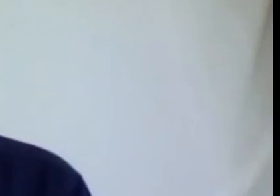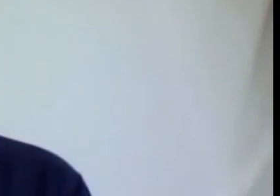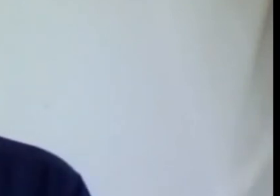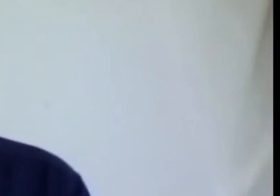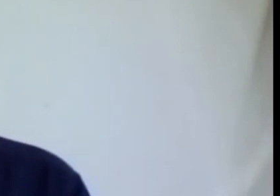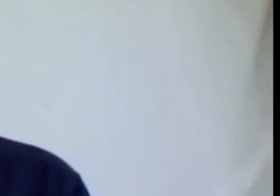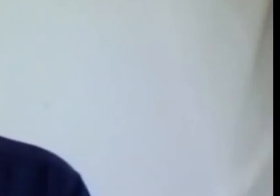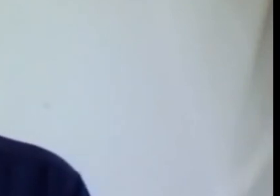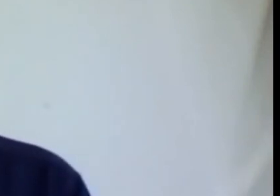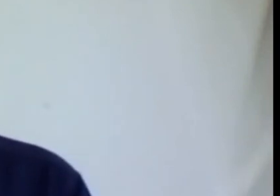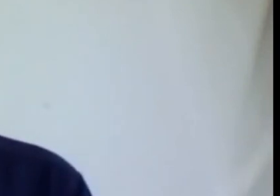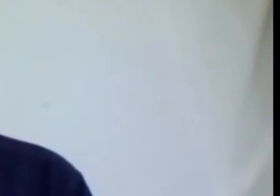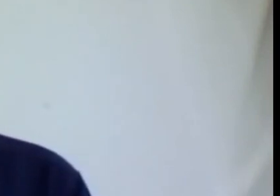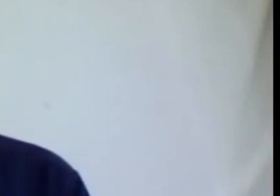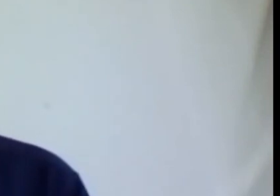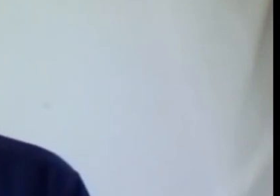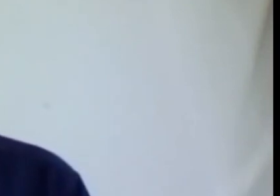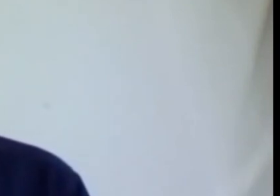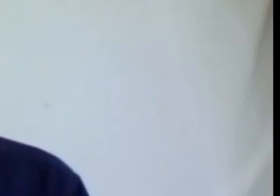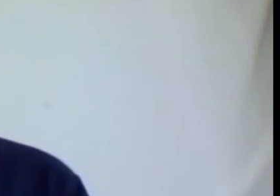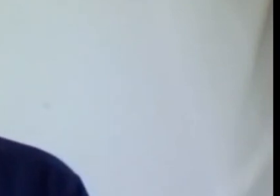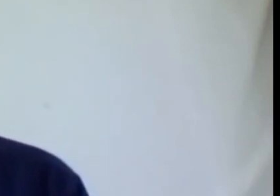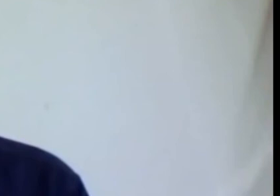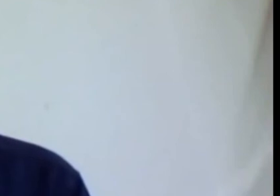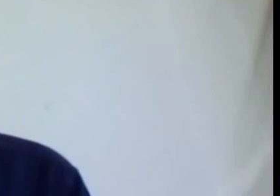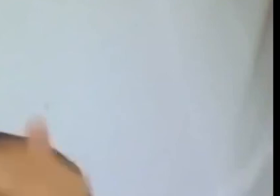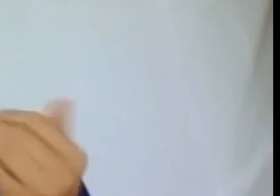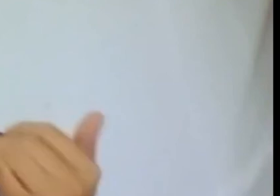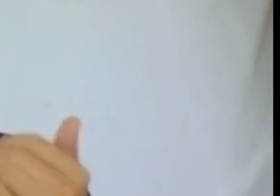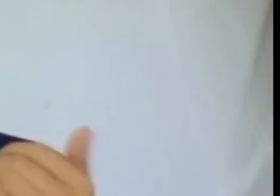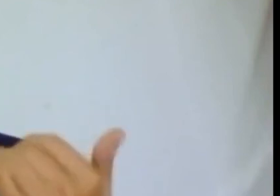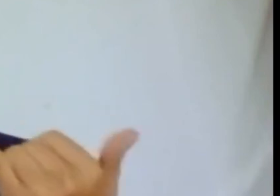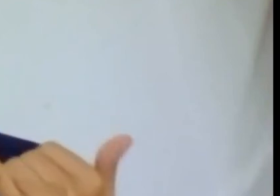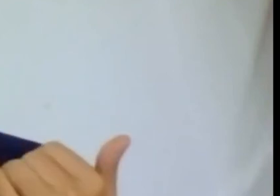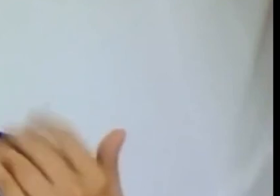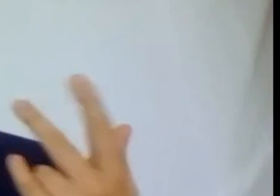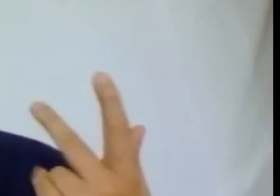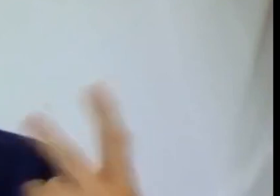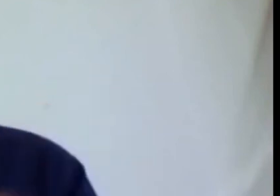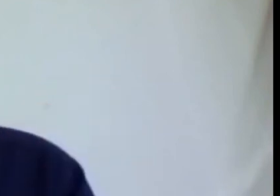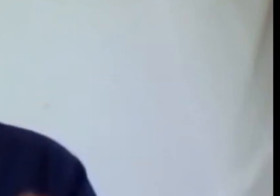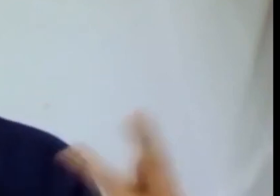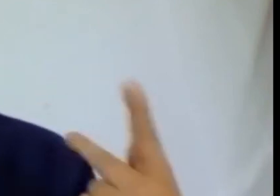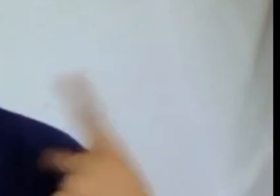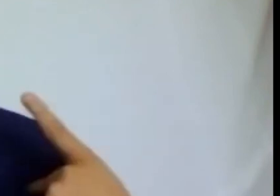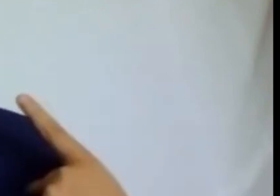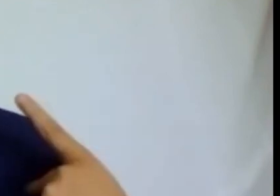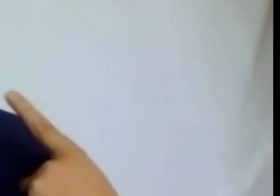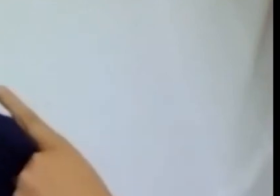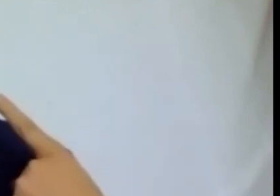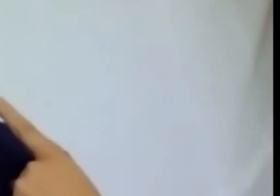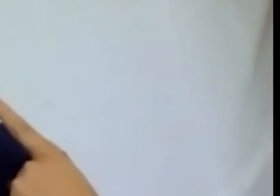Okay. Okay. Now, if you have how many? If you have it.